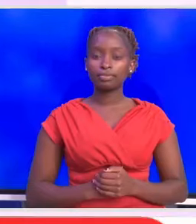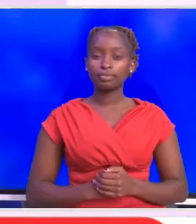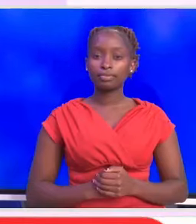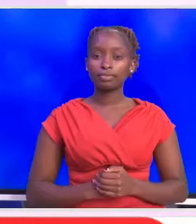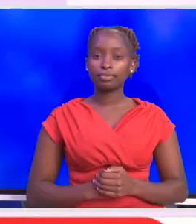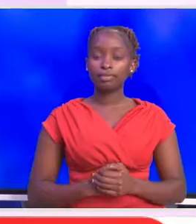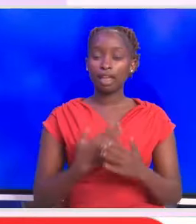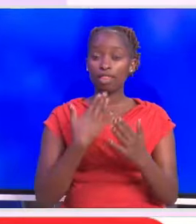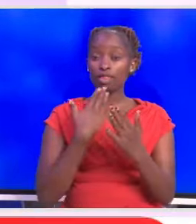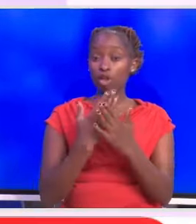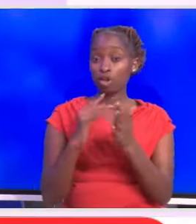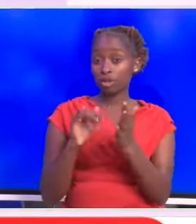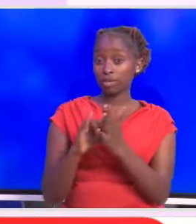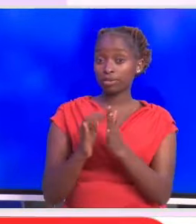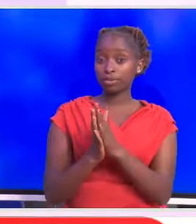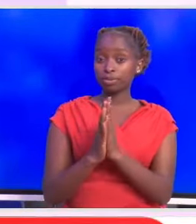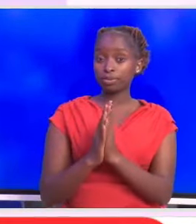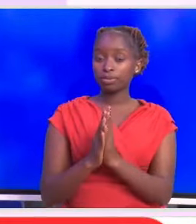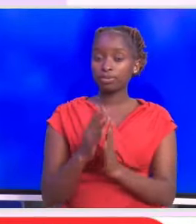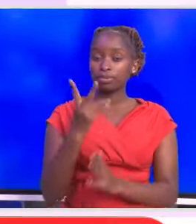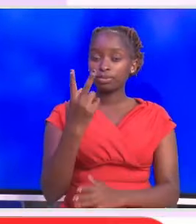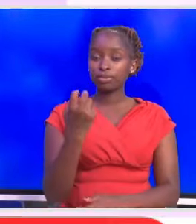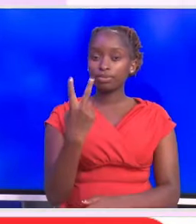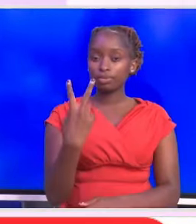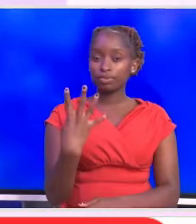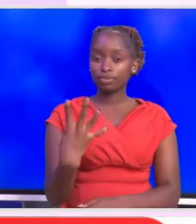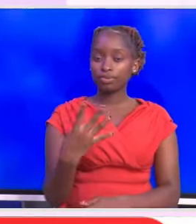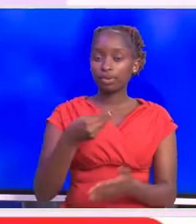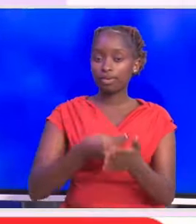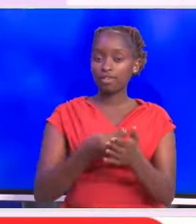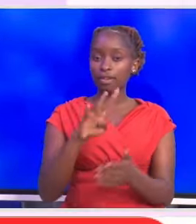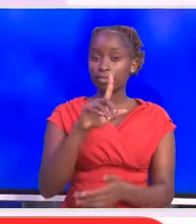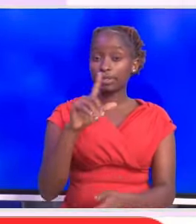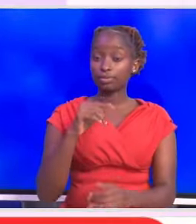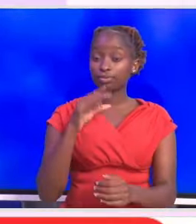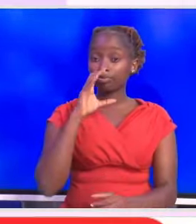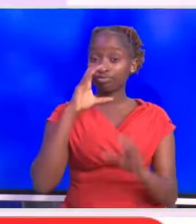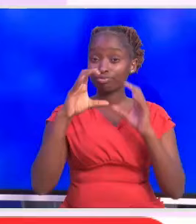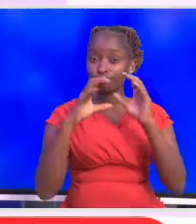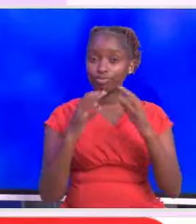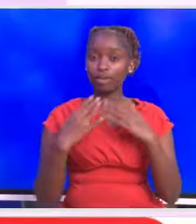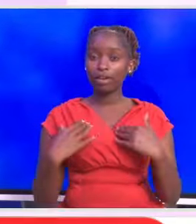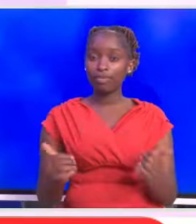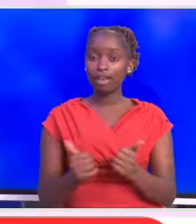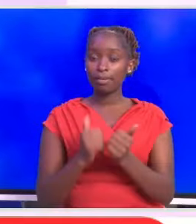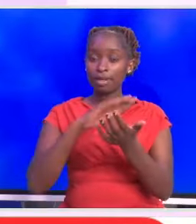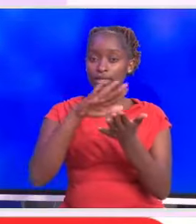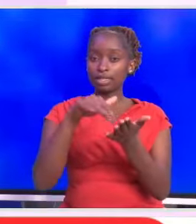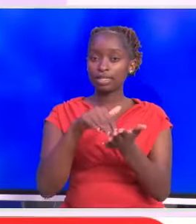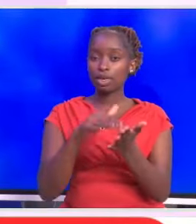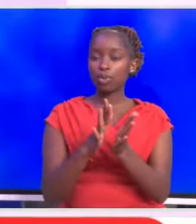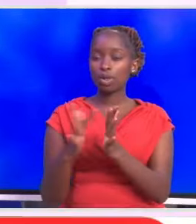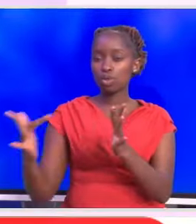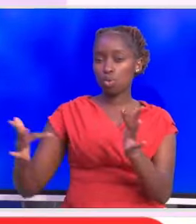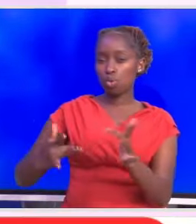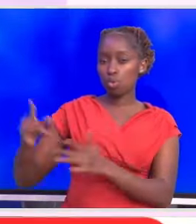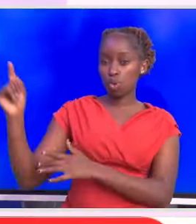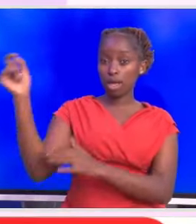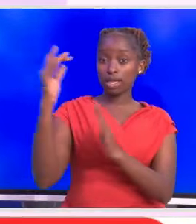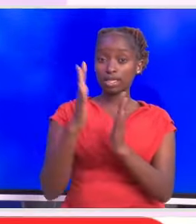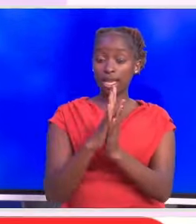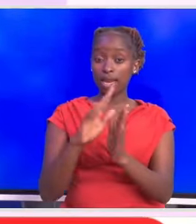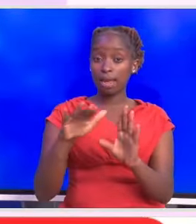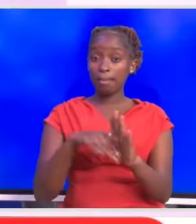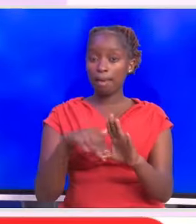Thank you, Chichi, for that. With the 2024 finance bill conversation taking center stage amongst concerned Kenyans and members